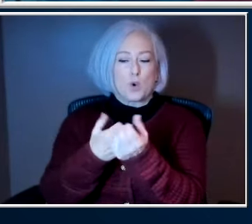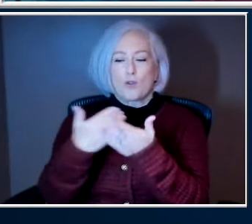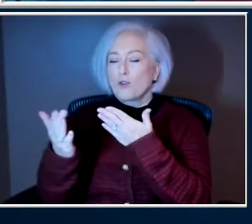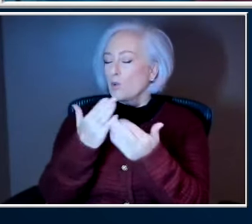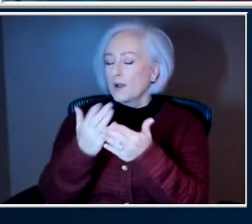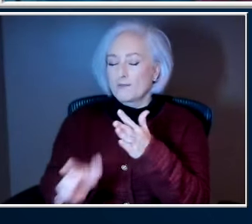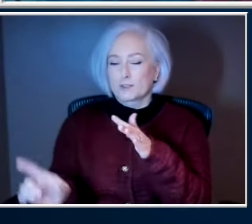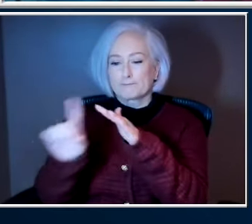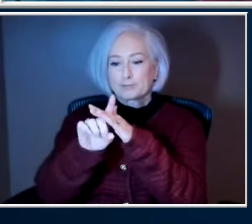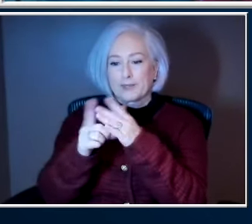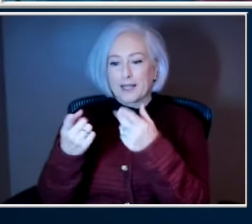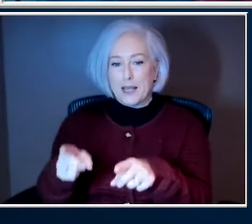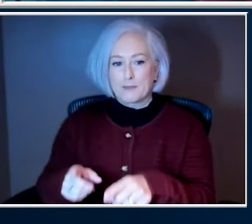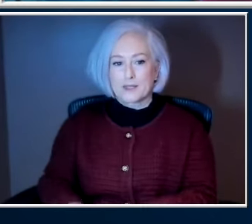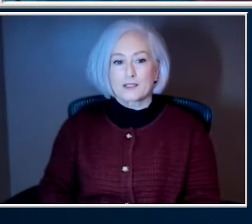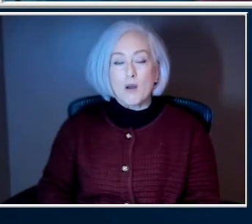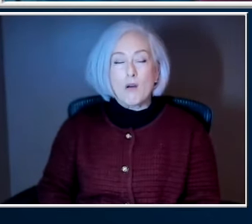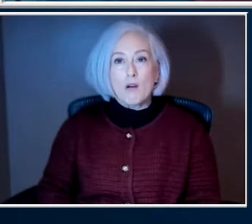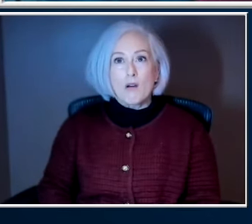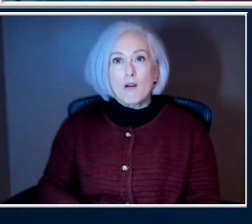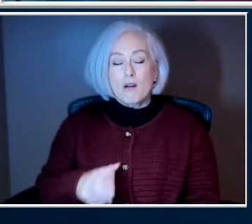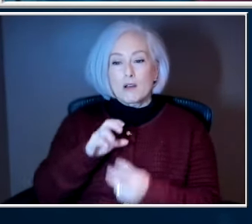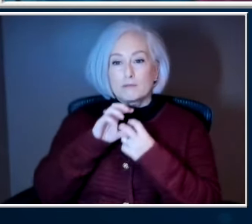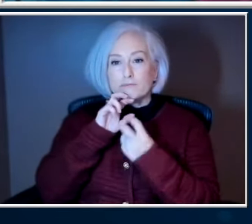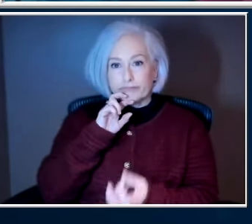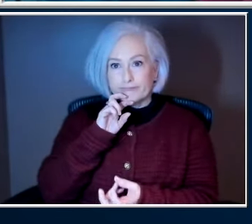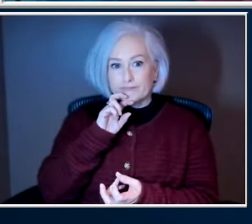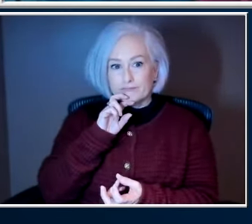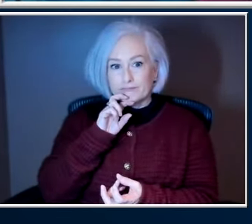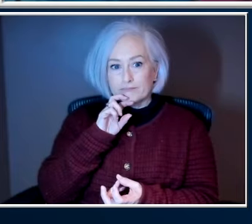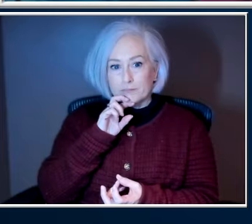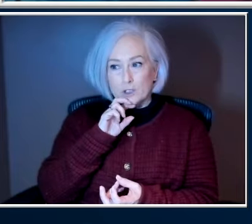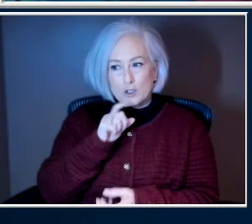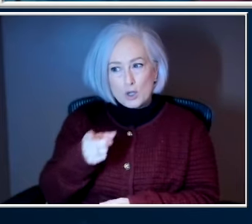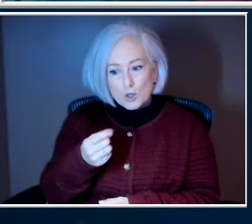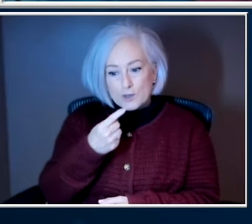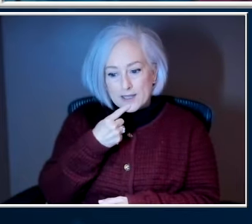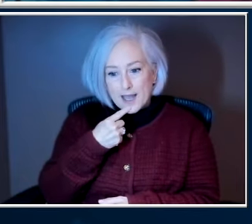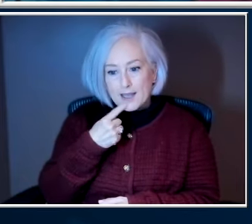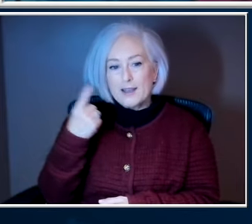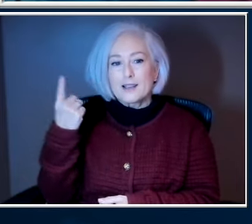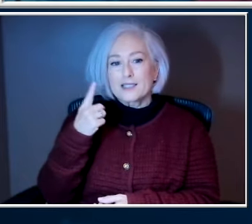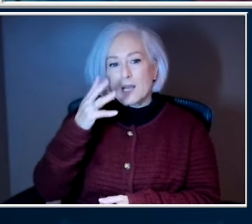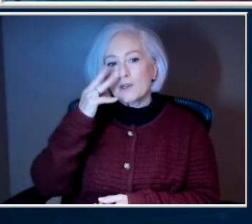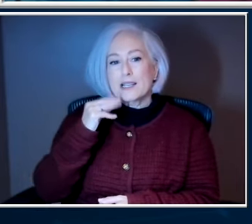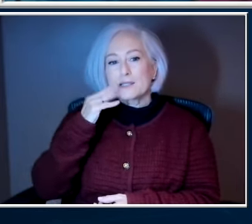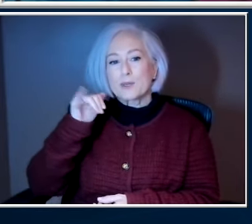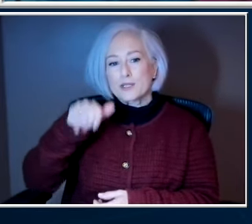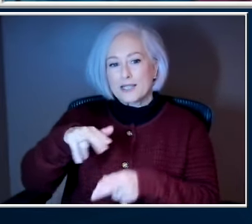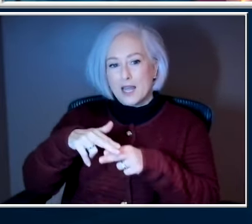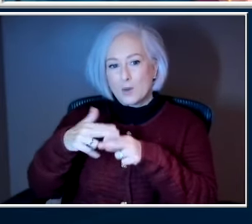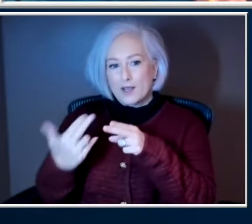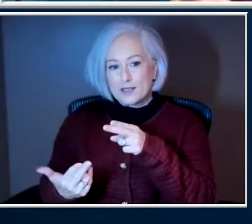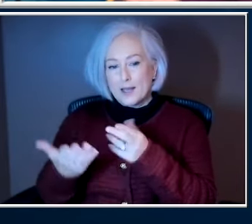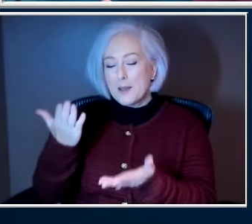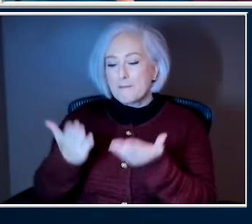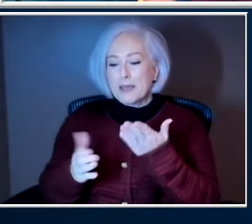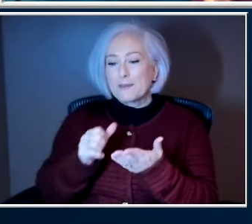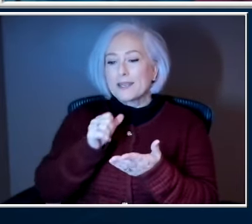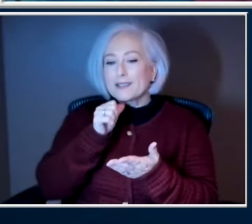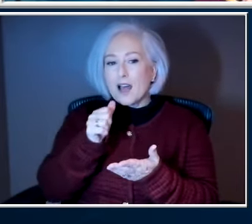totally stopped me in my tracks because you're saying that when somebody has gone down this journey that it might not be the right thing to say is, oh, you